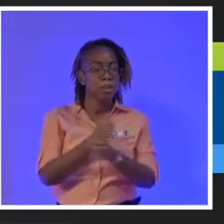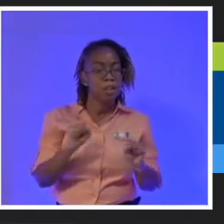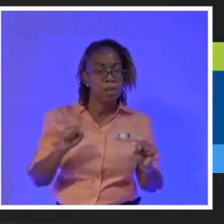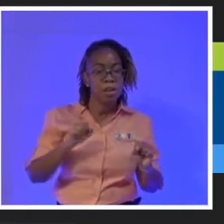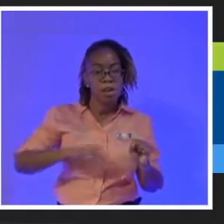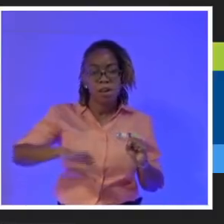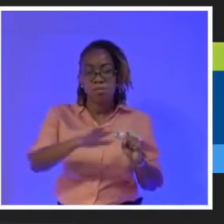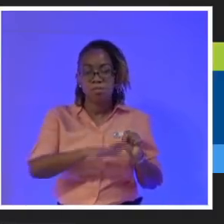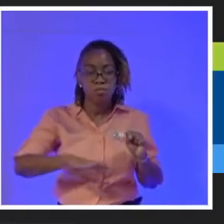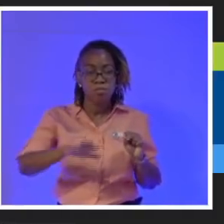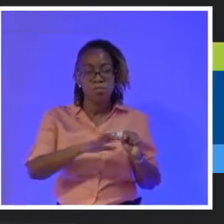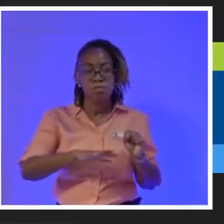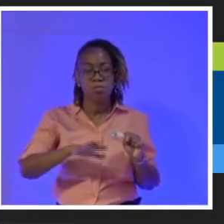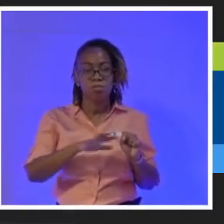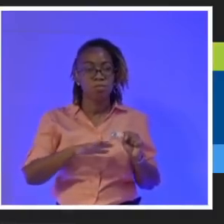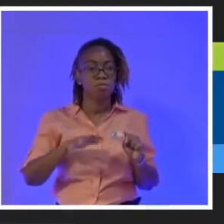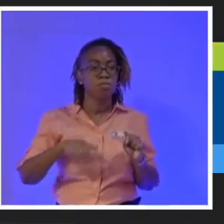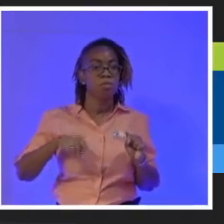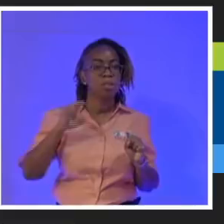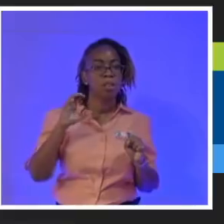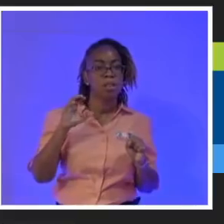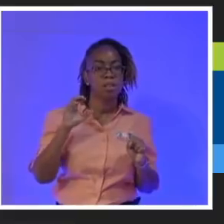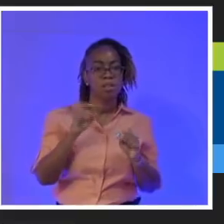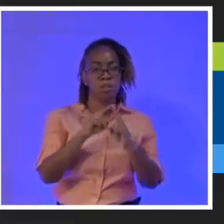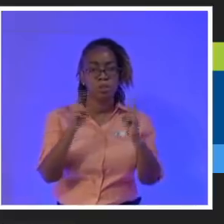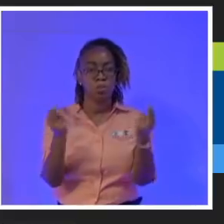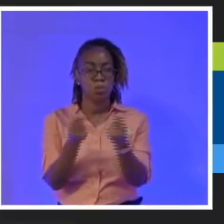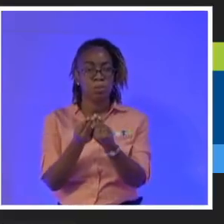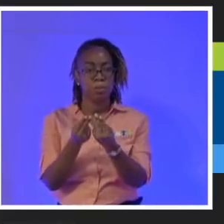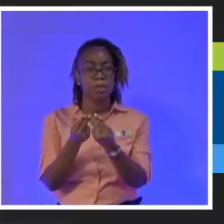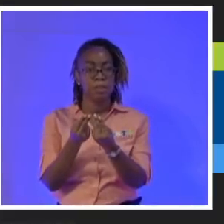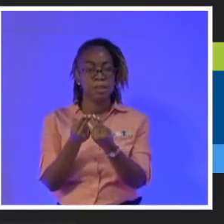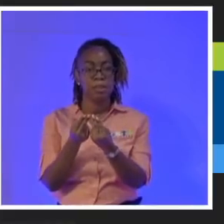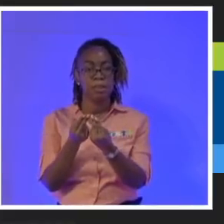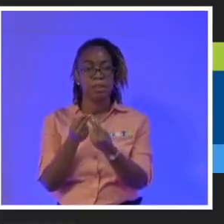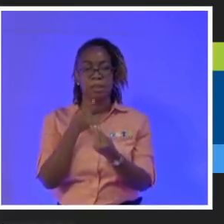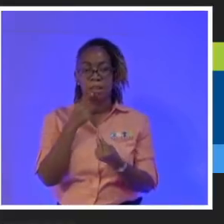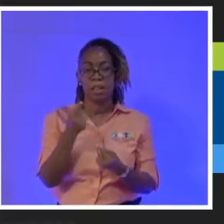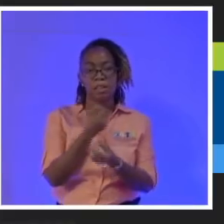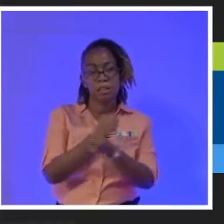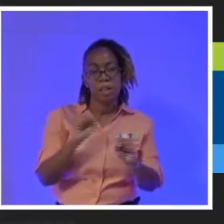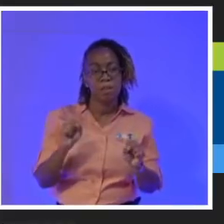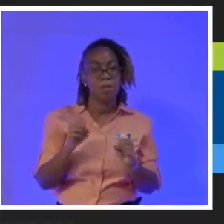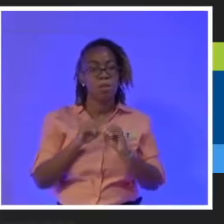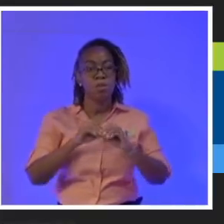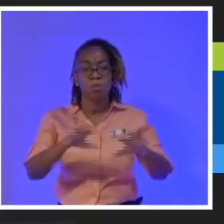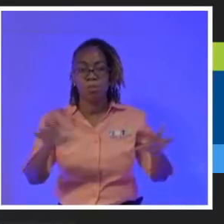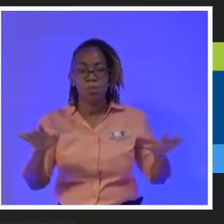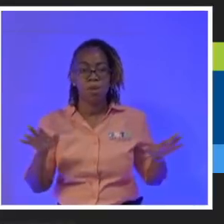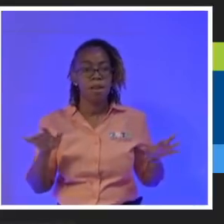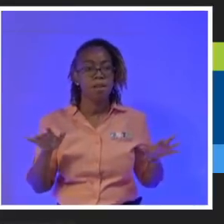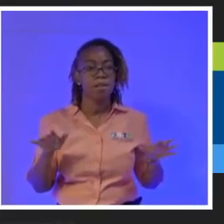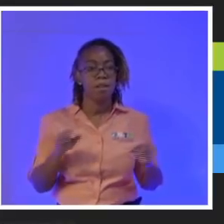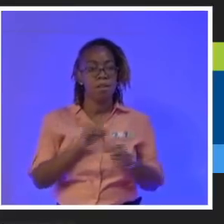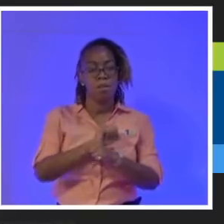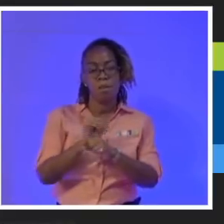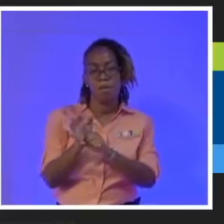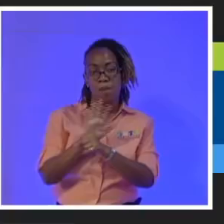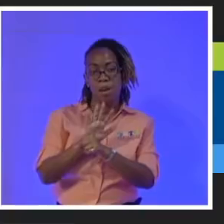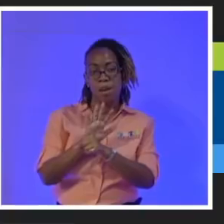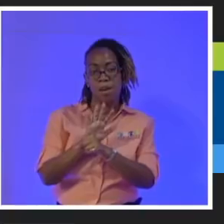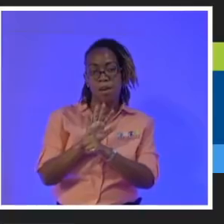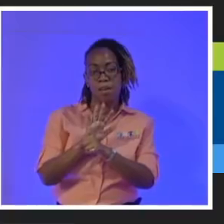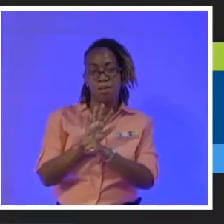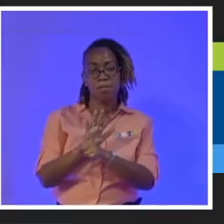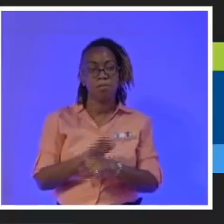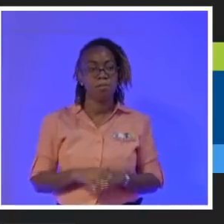contending for some reason that this is actually increasing the spread of COVID rather than the opposite? And secondly, at an event that